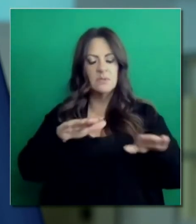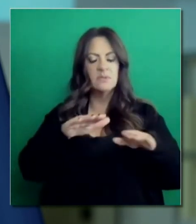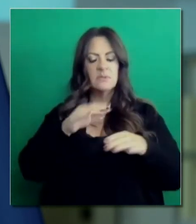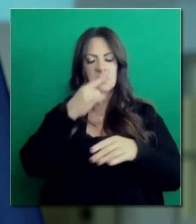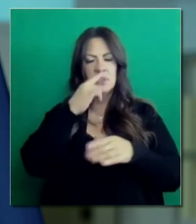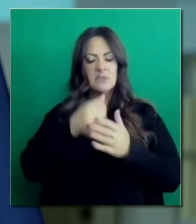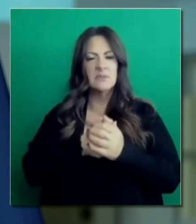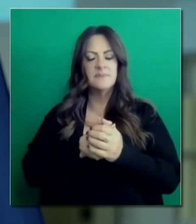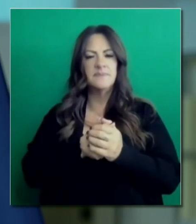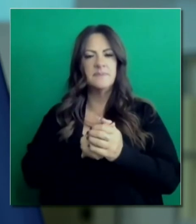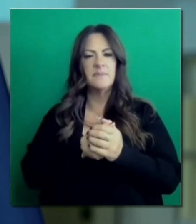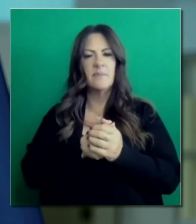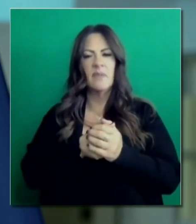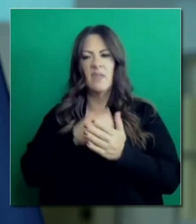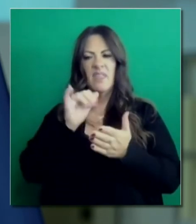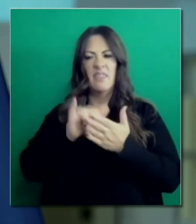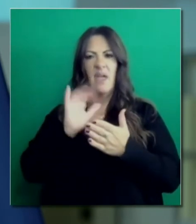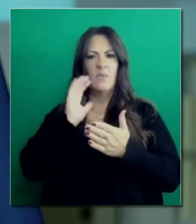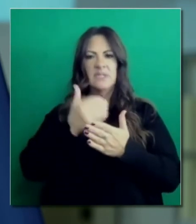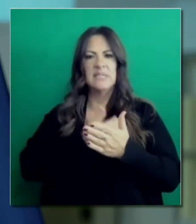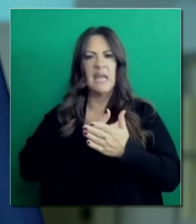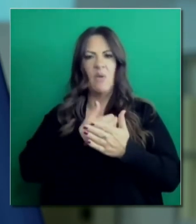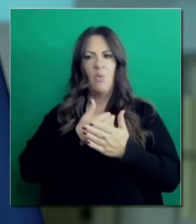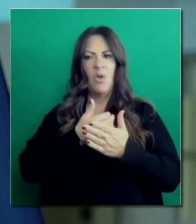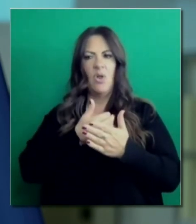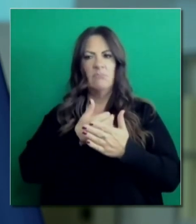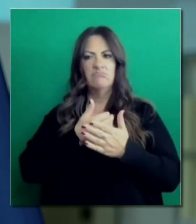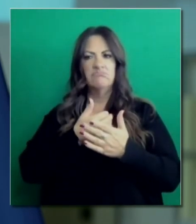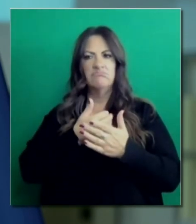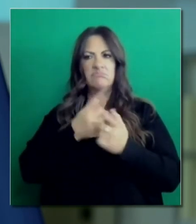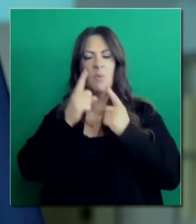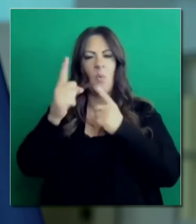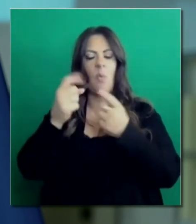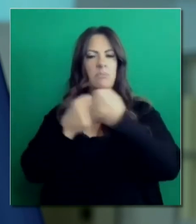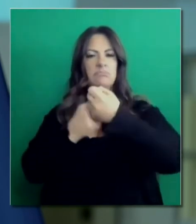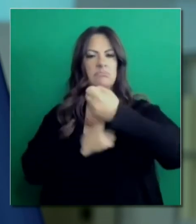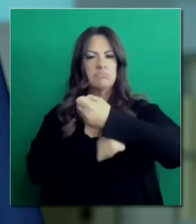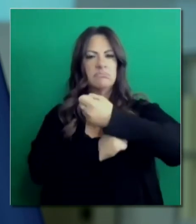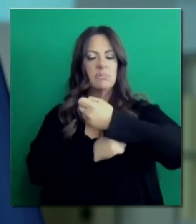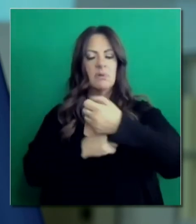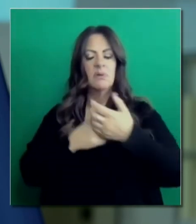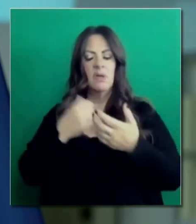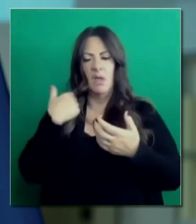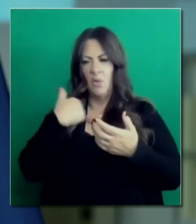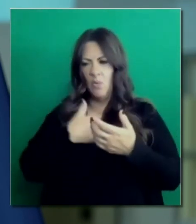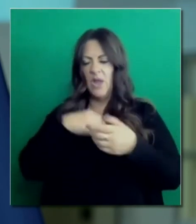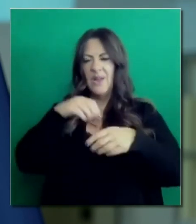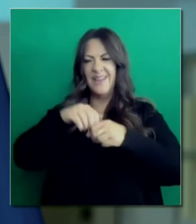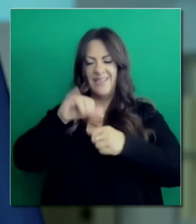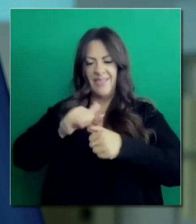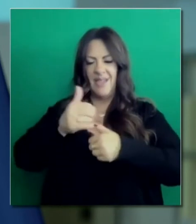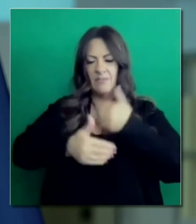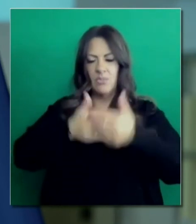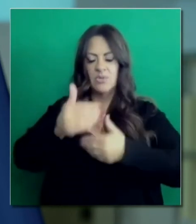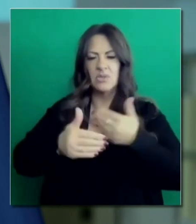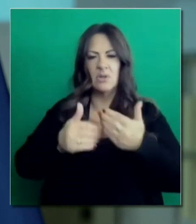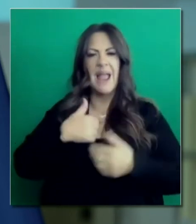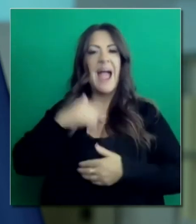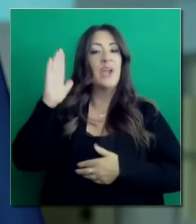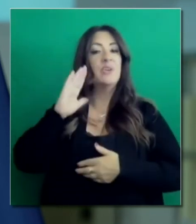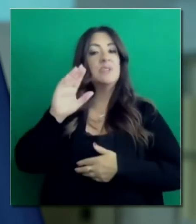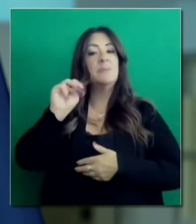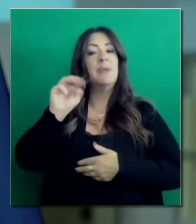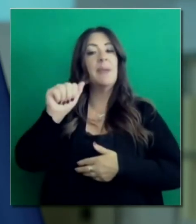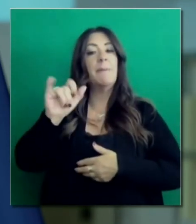a predicate and foundation, we are in that deliberative process. I'm very familiar as a former mayor with